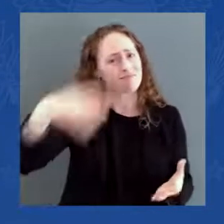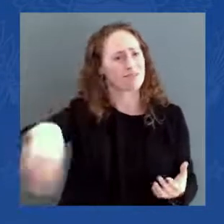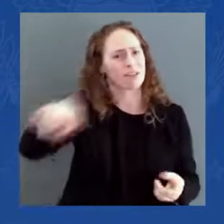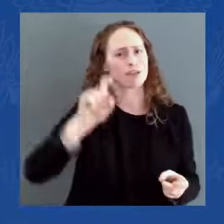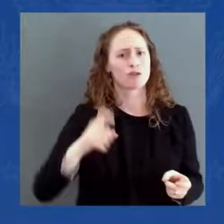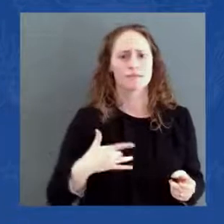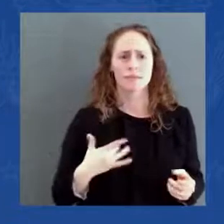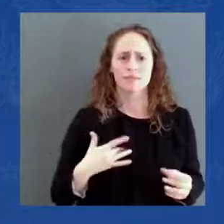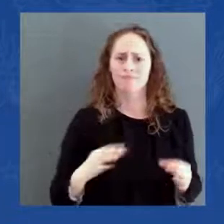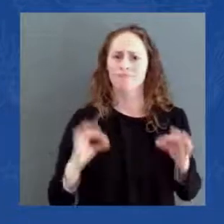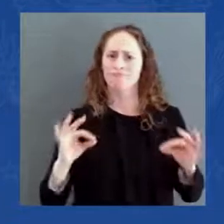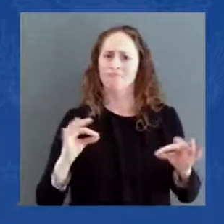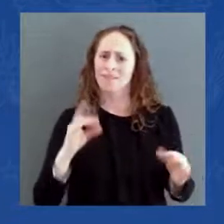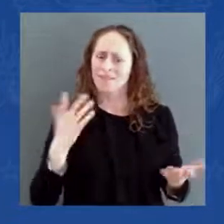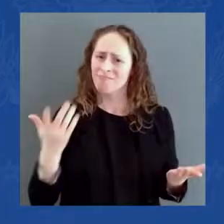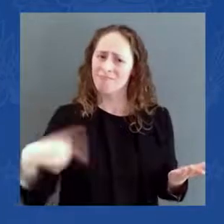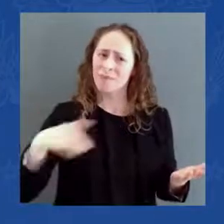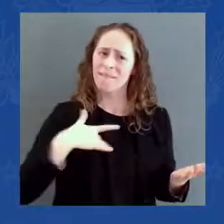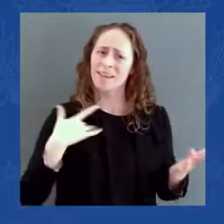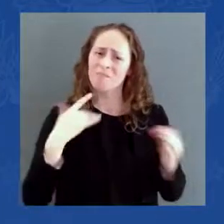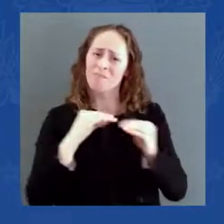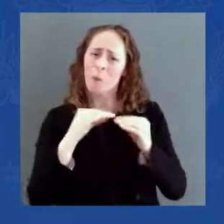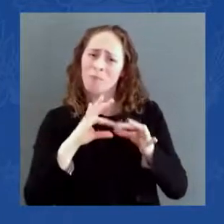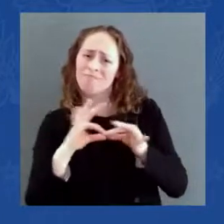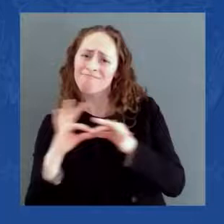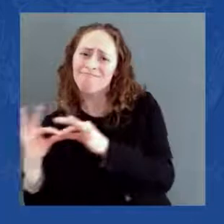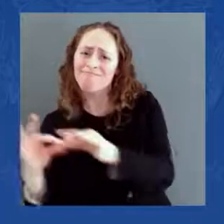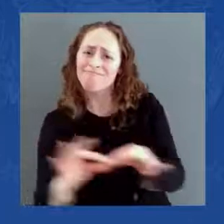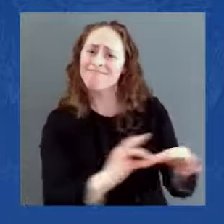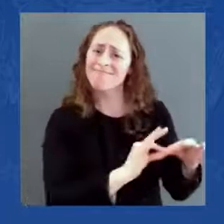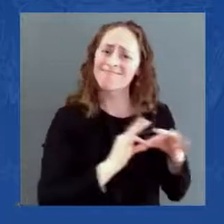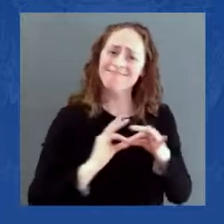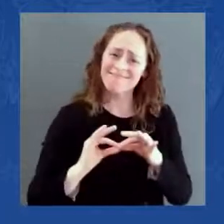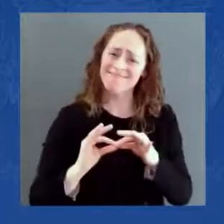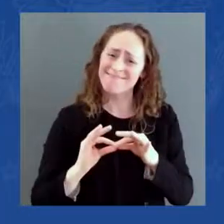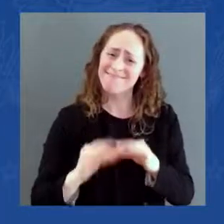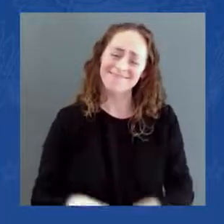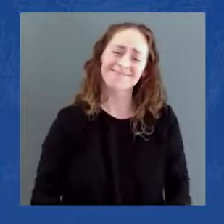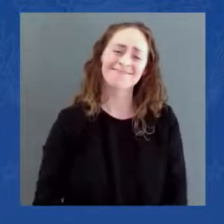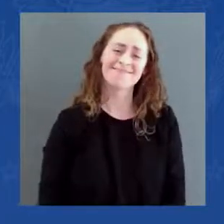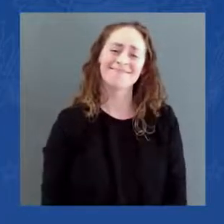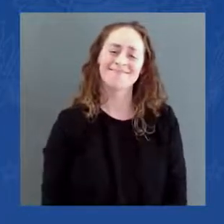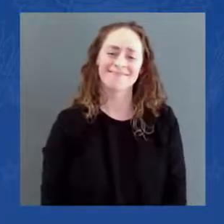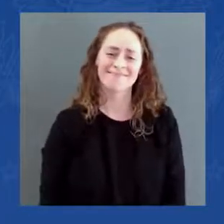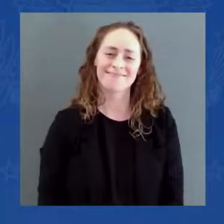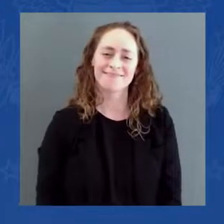We are better positioned than we were a year ago to fight COVID-19.